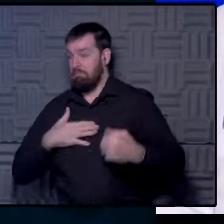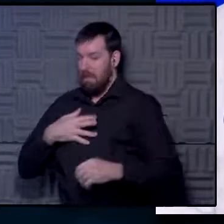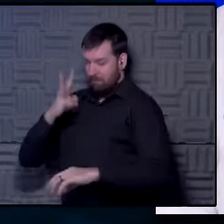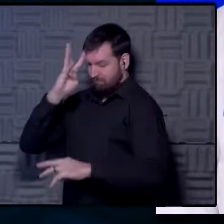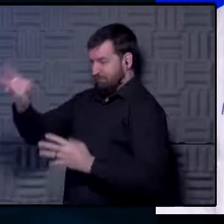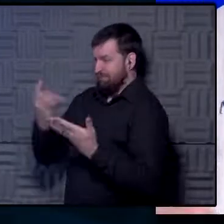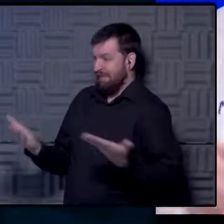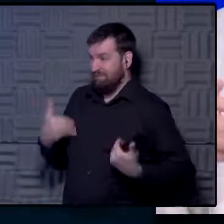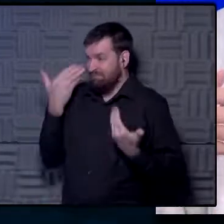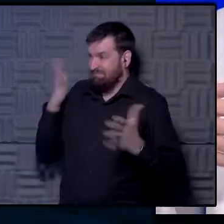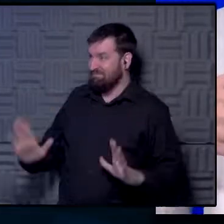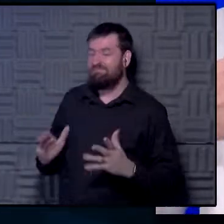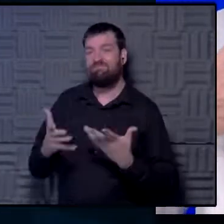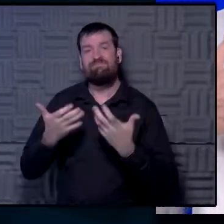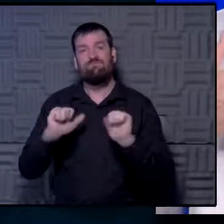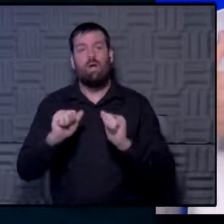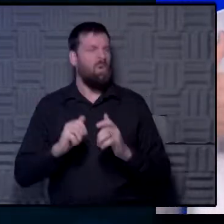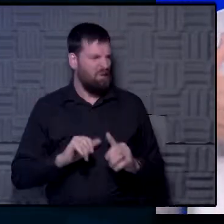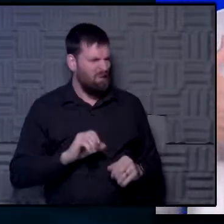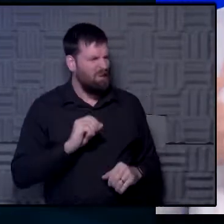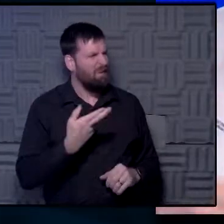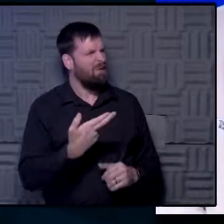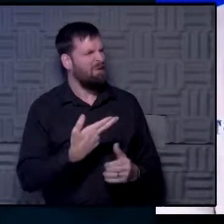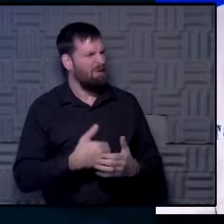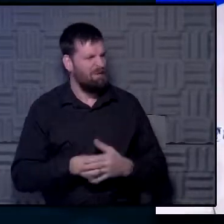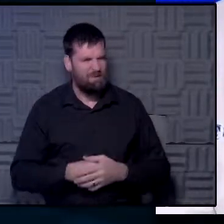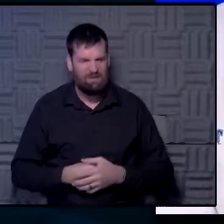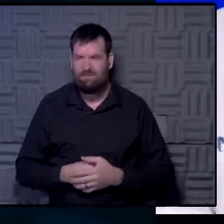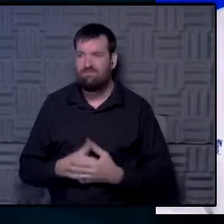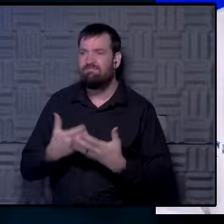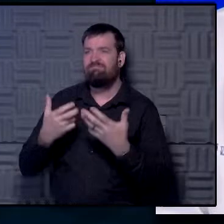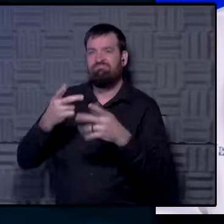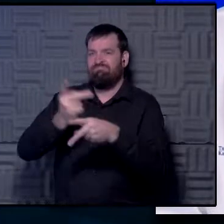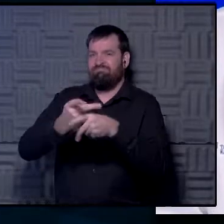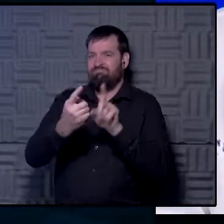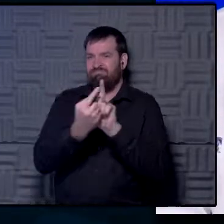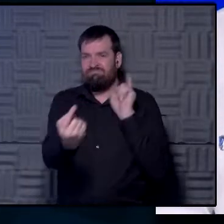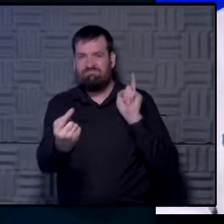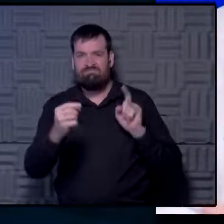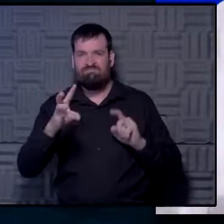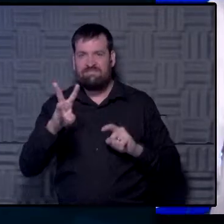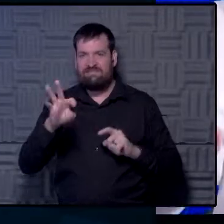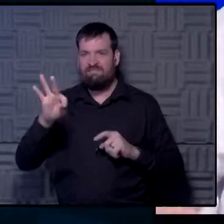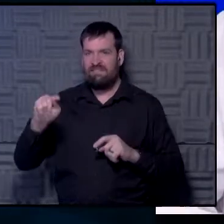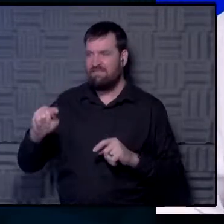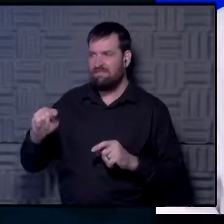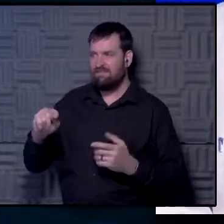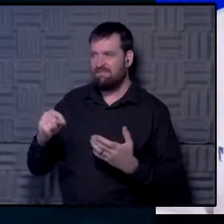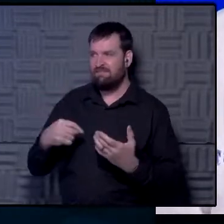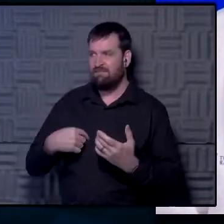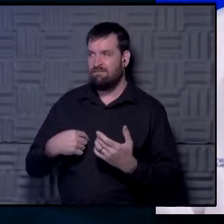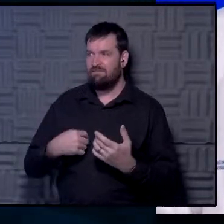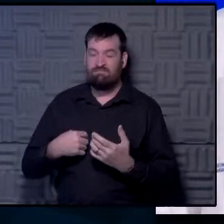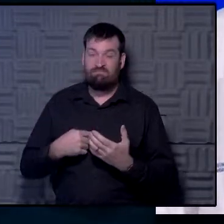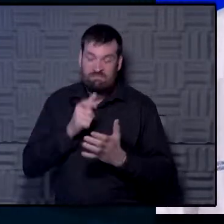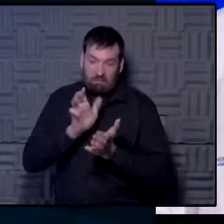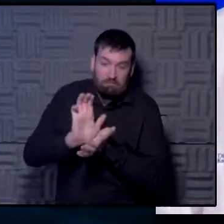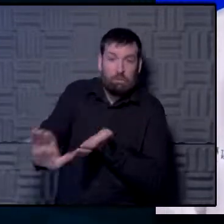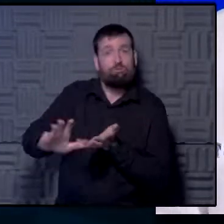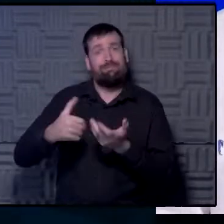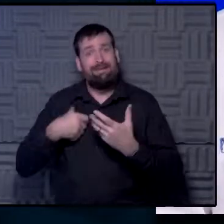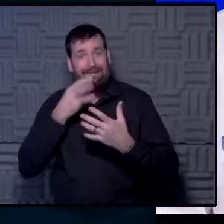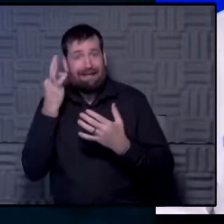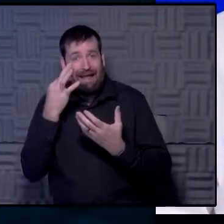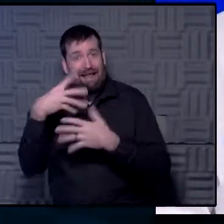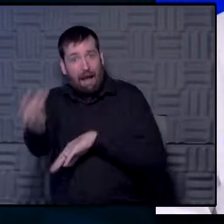know. Yeah. I think just trying to stay Oh. 6 That feet distance, away yeah. is it. Yeah. And I'm not Oh, I going to push my see. cat out there to give him candy. I'm not doing that.